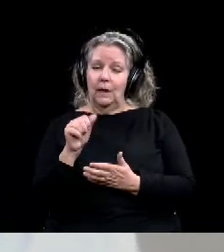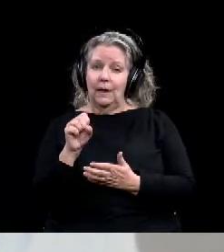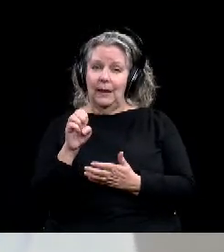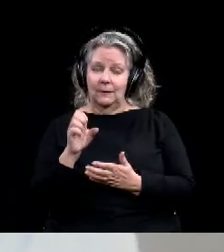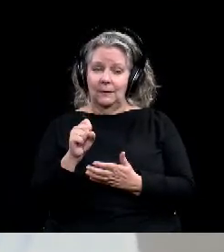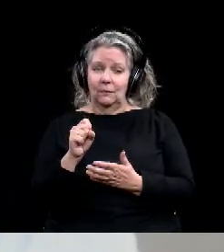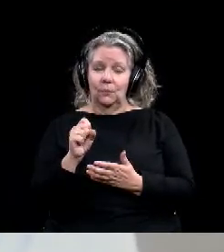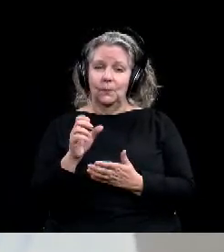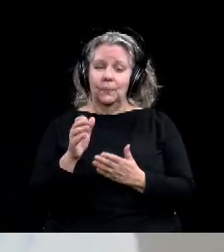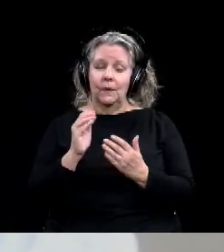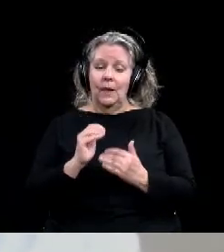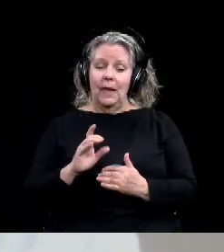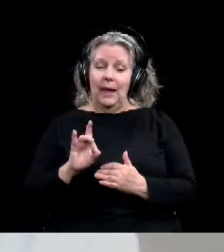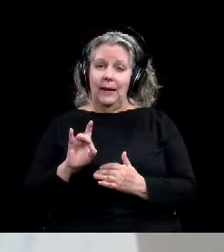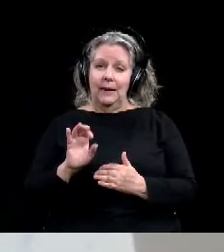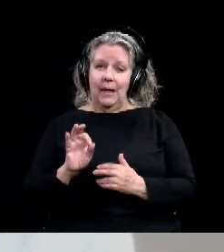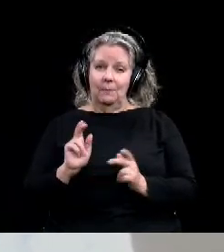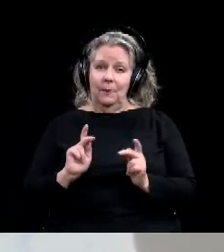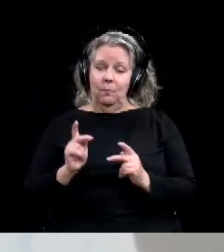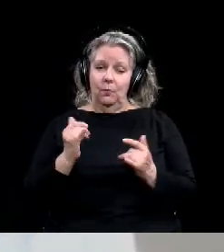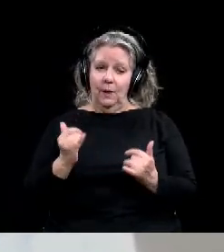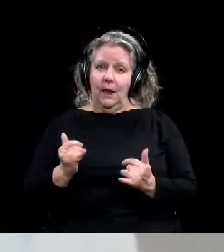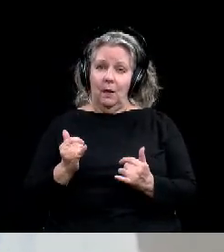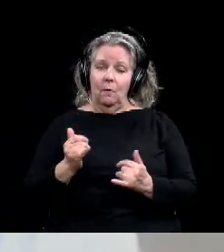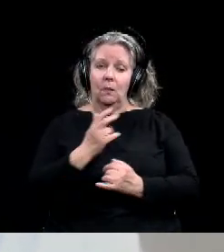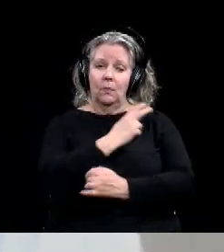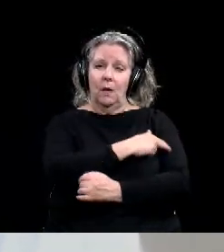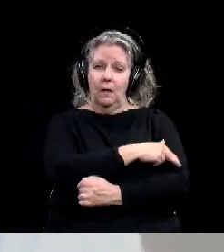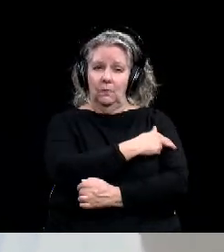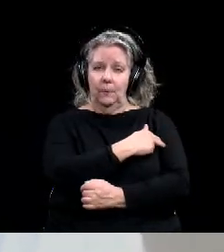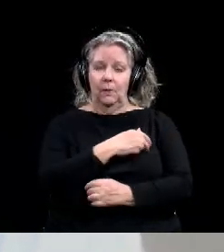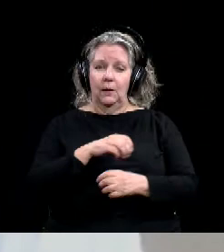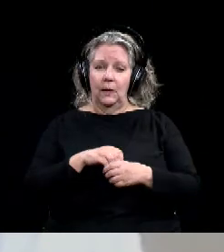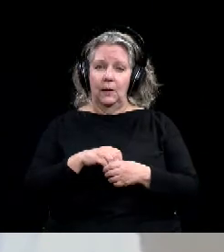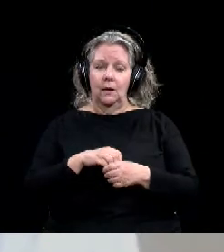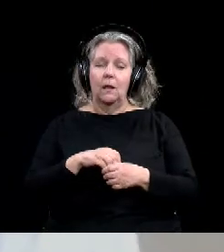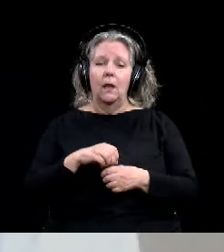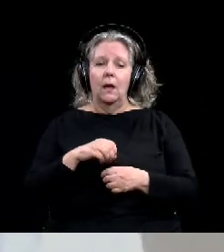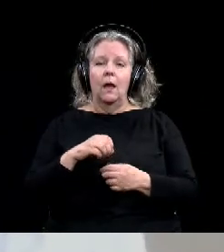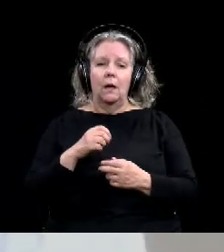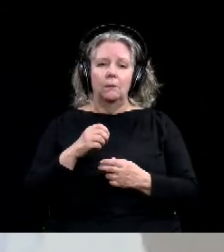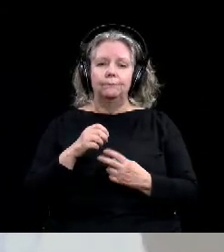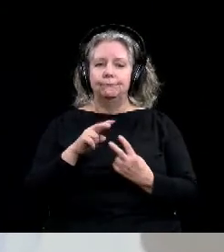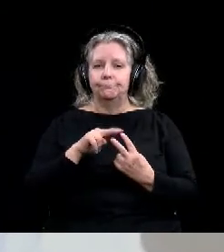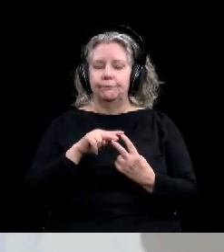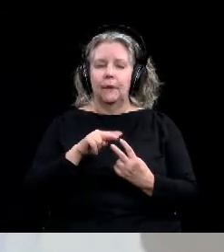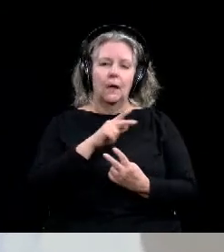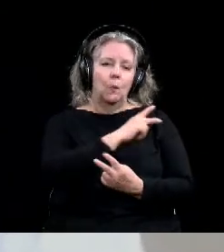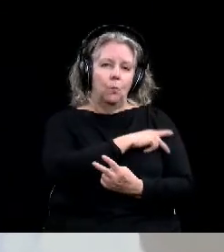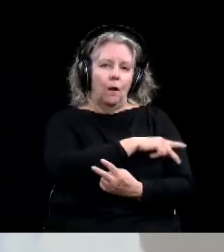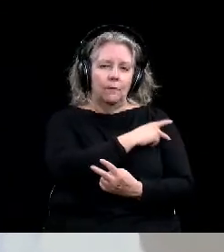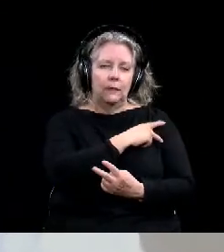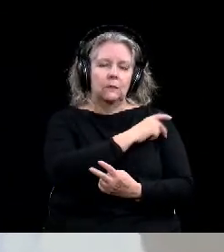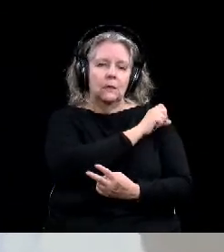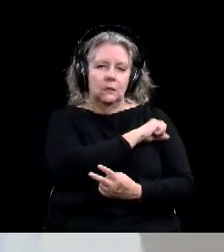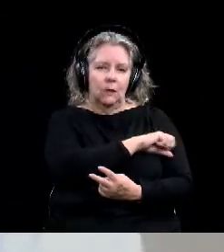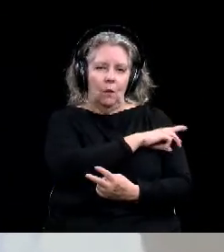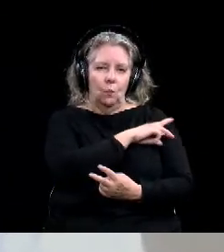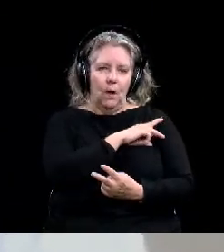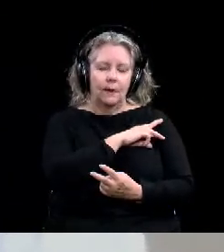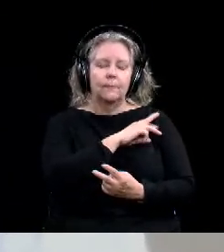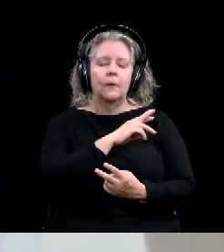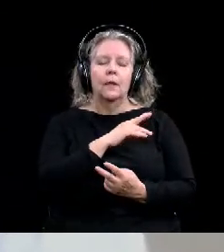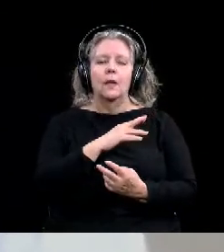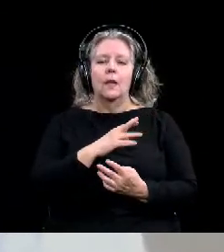hospitalized at Ascension Providence and Baylor Scott and White Hillcrest, and 21 of those patients who are